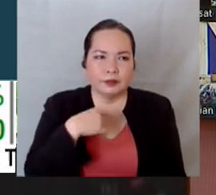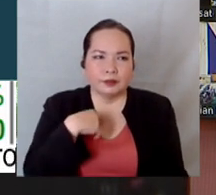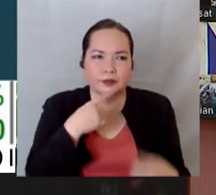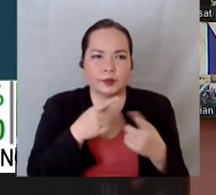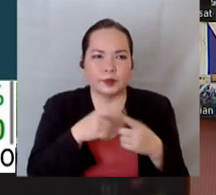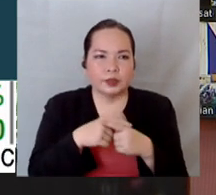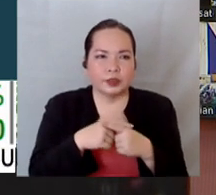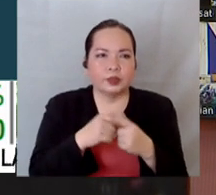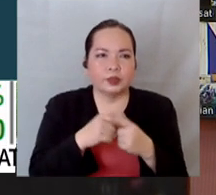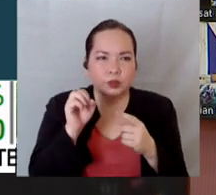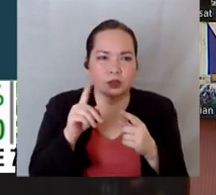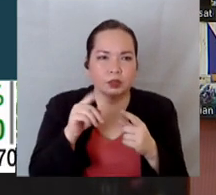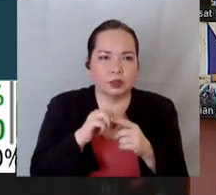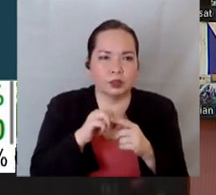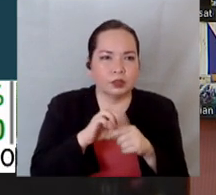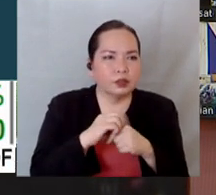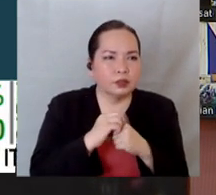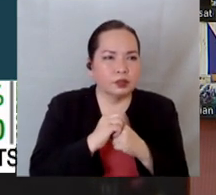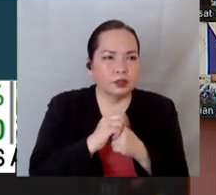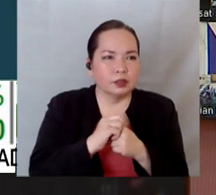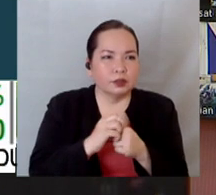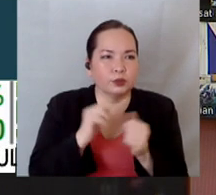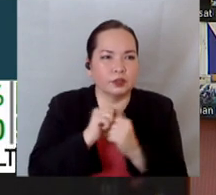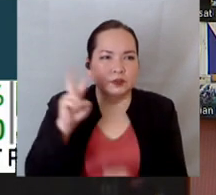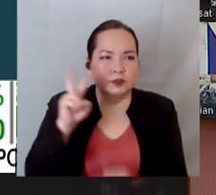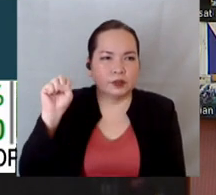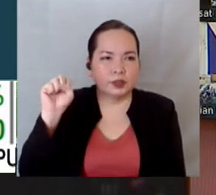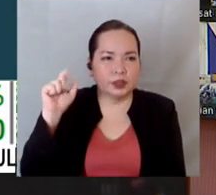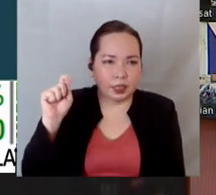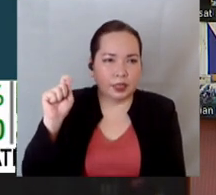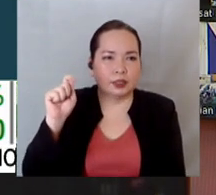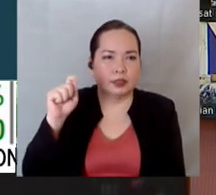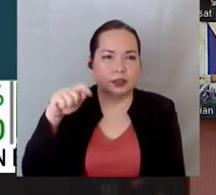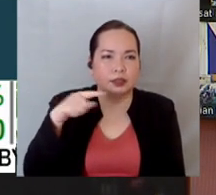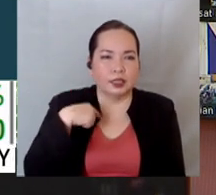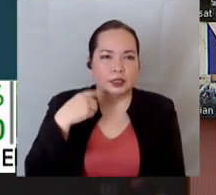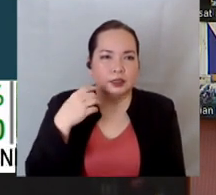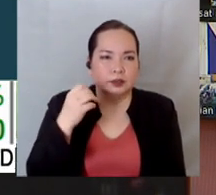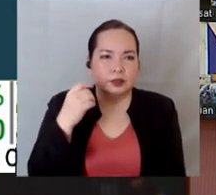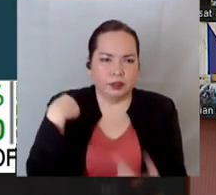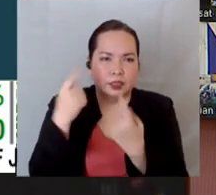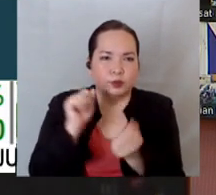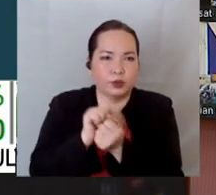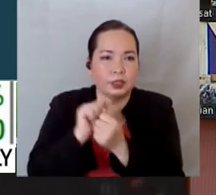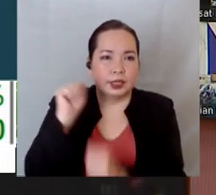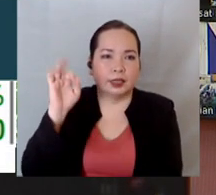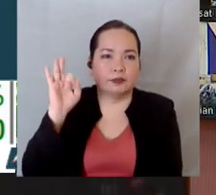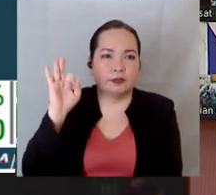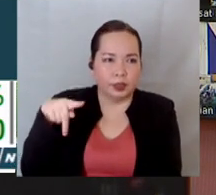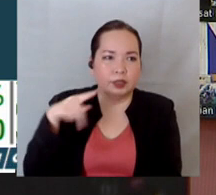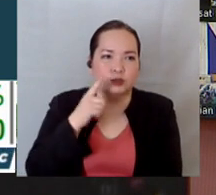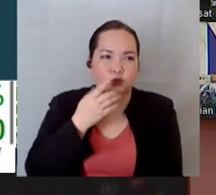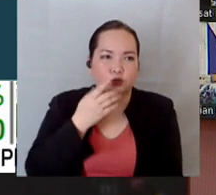VSAT. Eh, maganda na ako kung makakuha tayo ng about 2 megabits. And